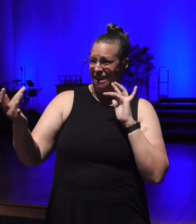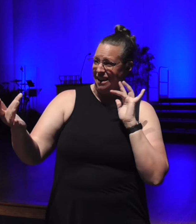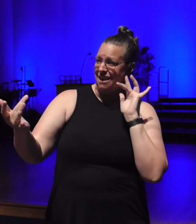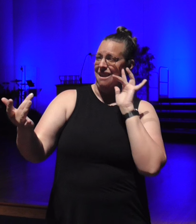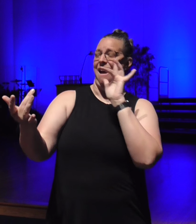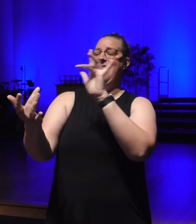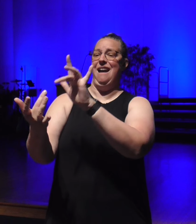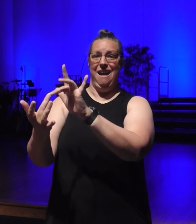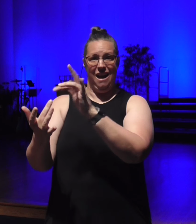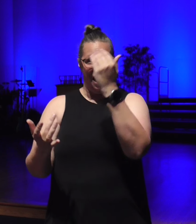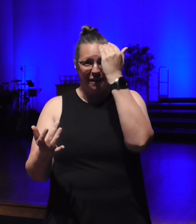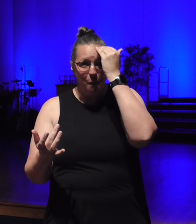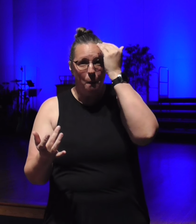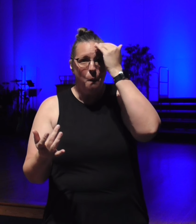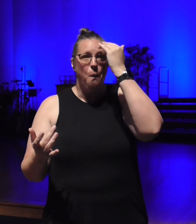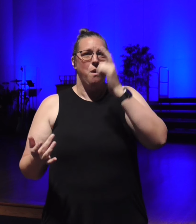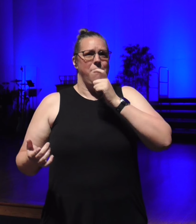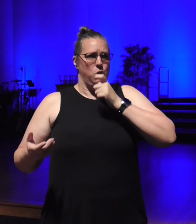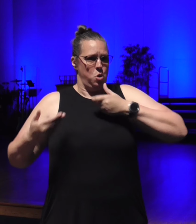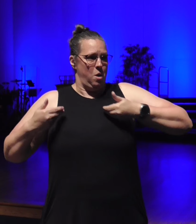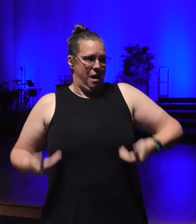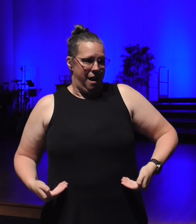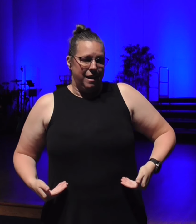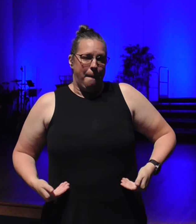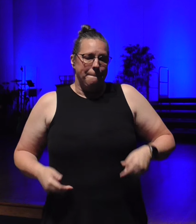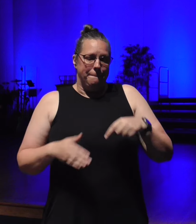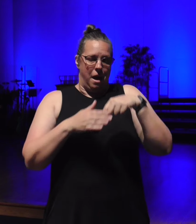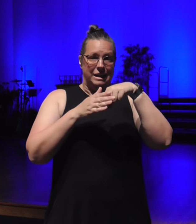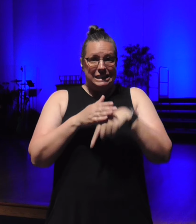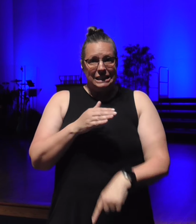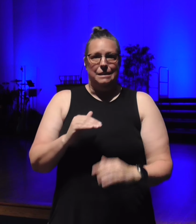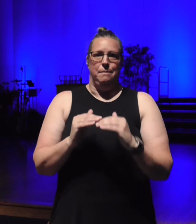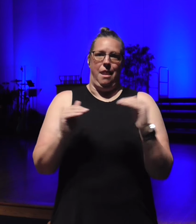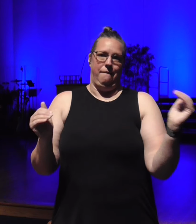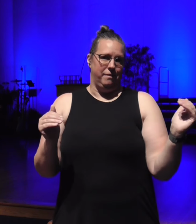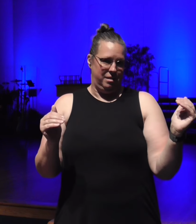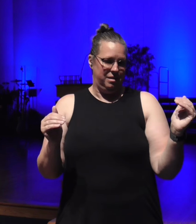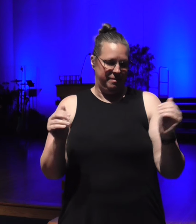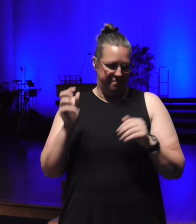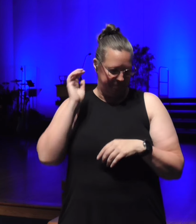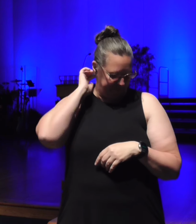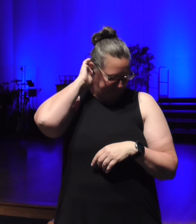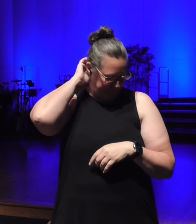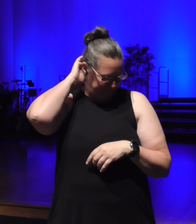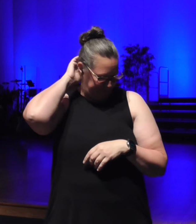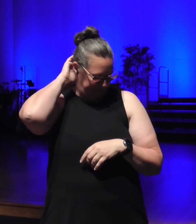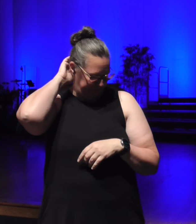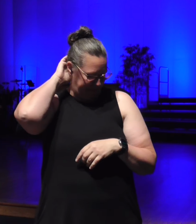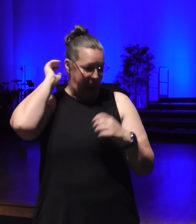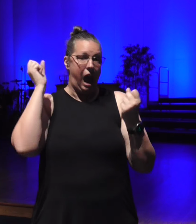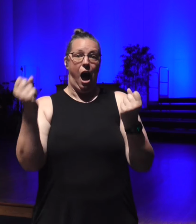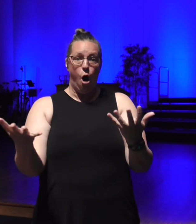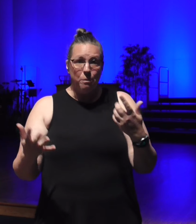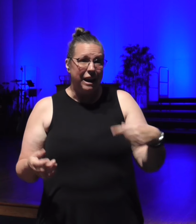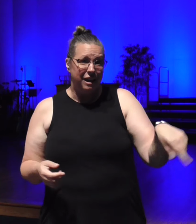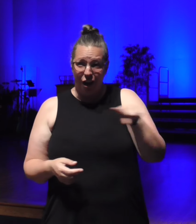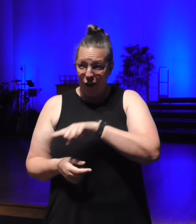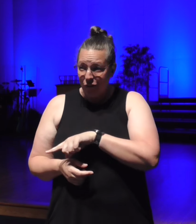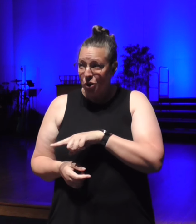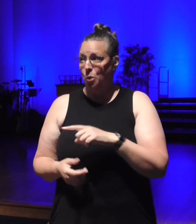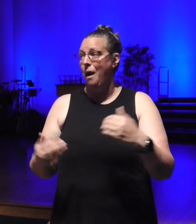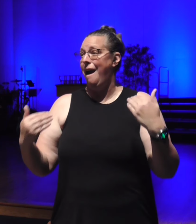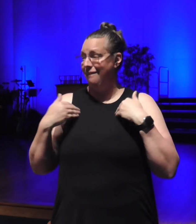consciously aware of who you are on a deeper level. How many of you have had throughout